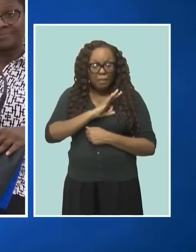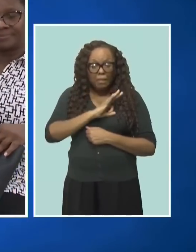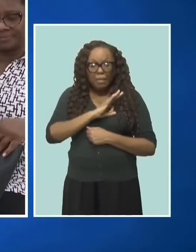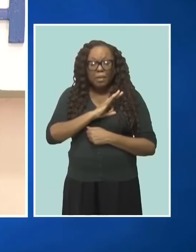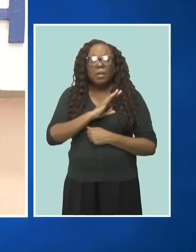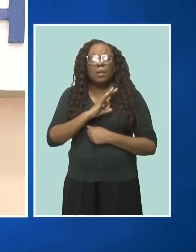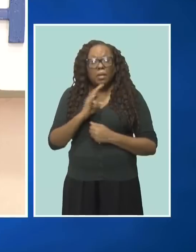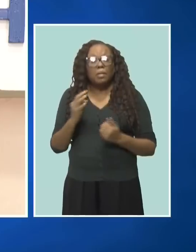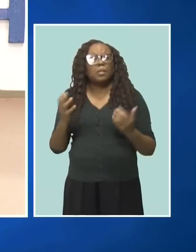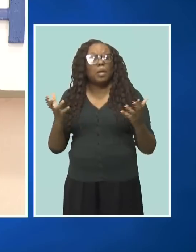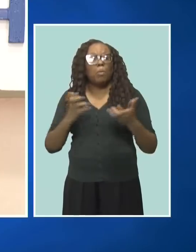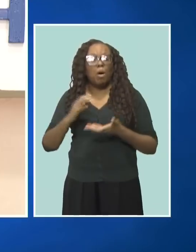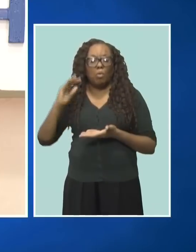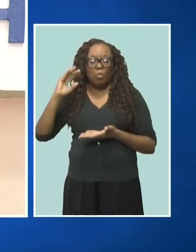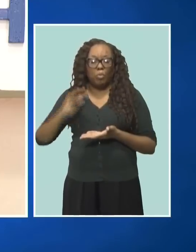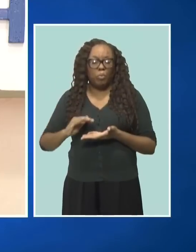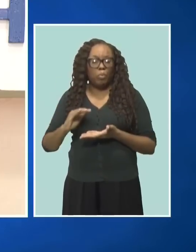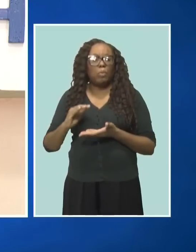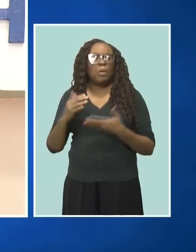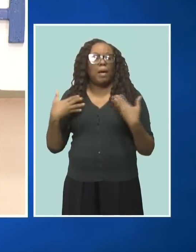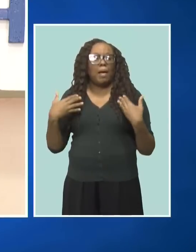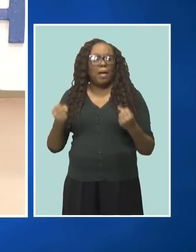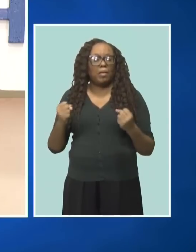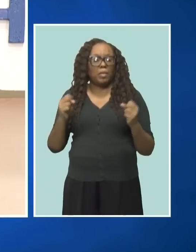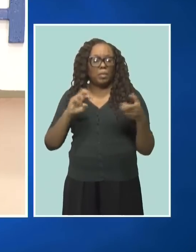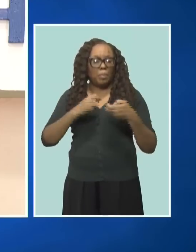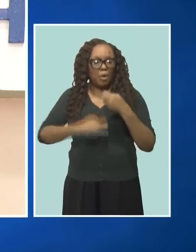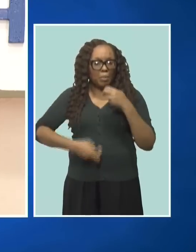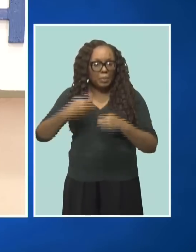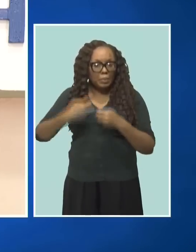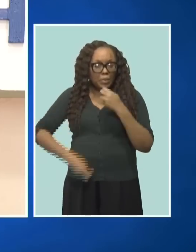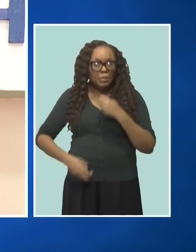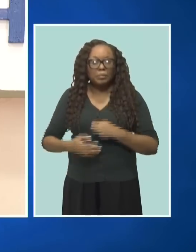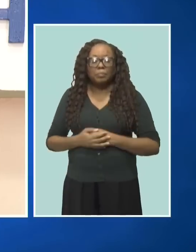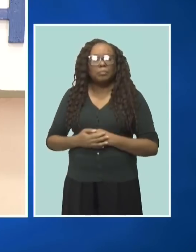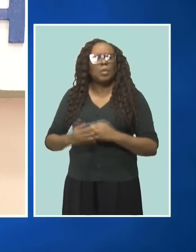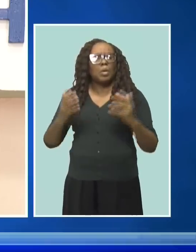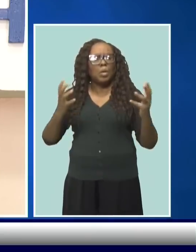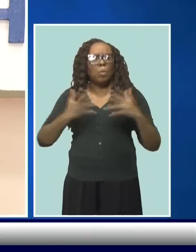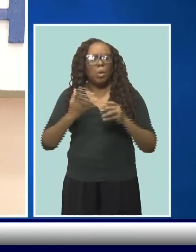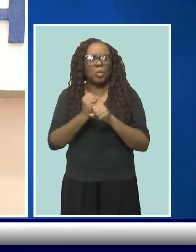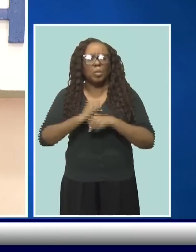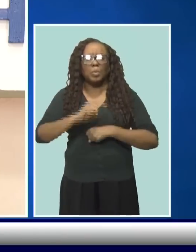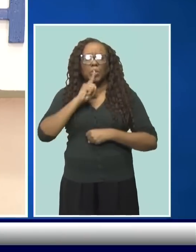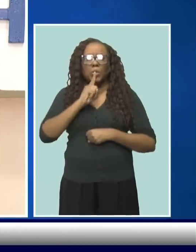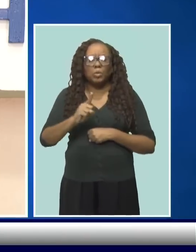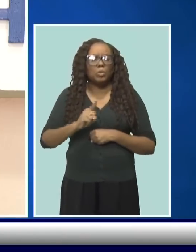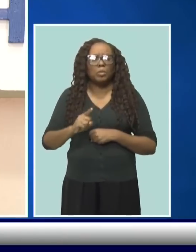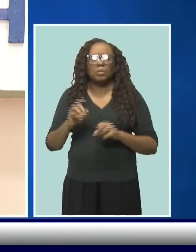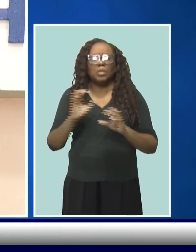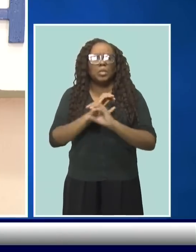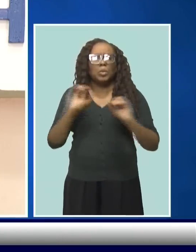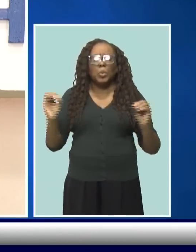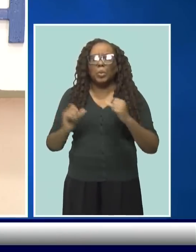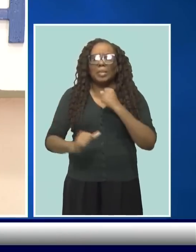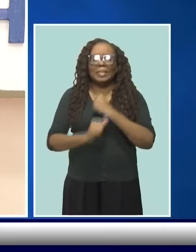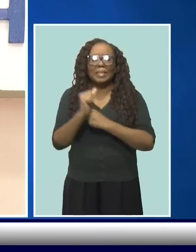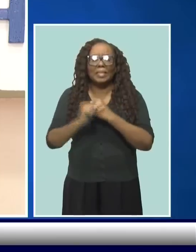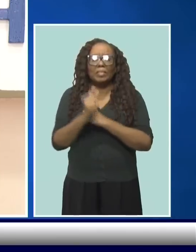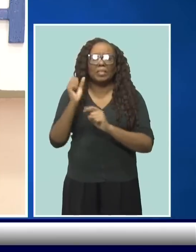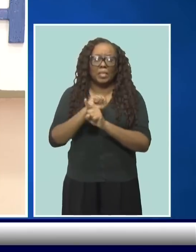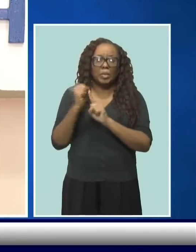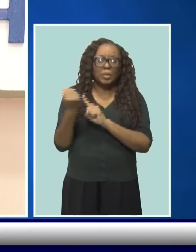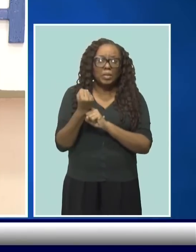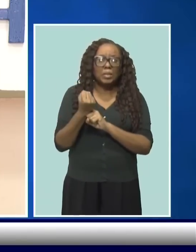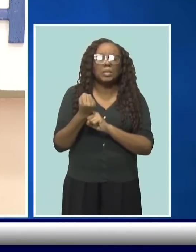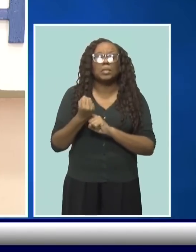workplace. We still want safety and health committees to make sure there are no trip hazards, no dangerous situations. But we